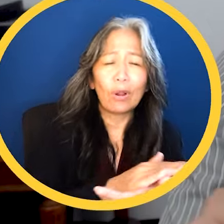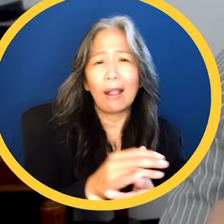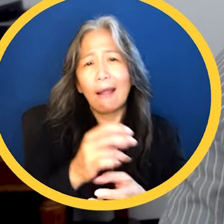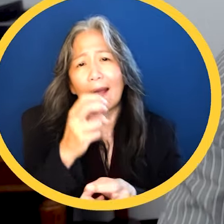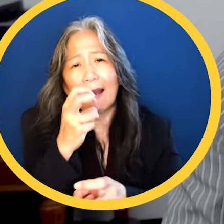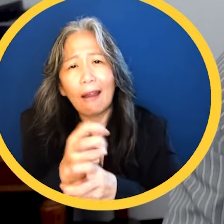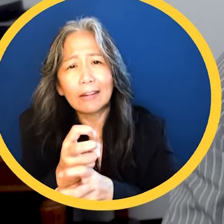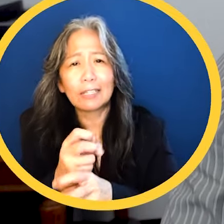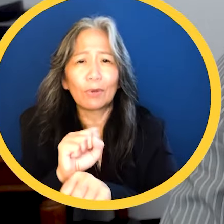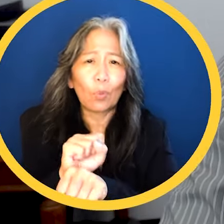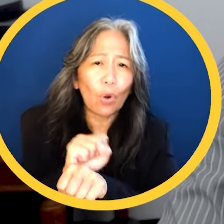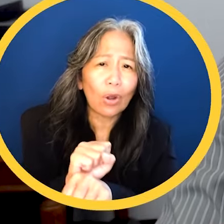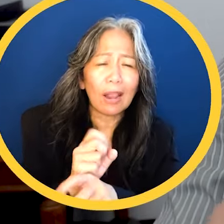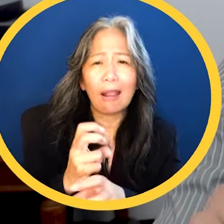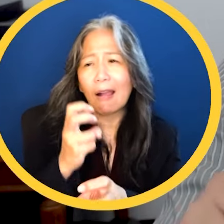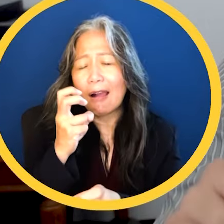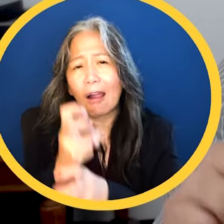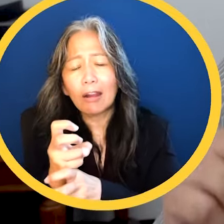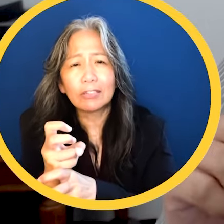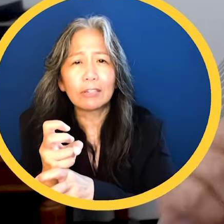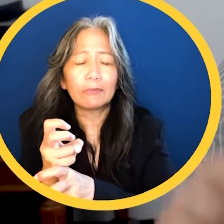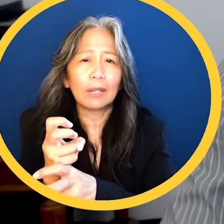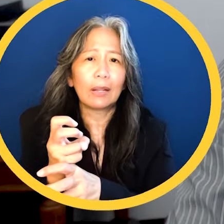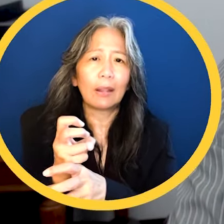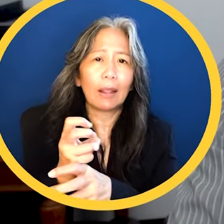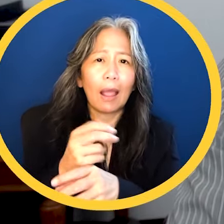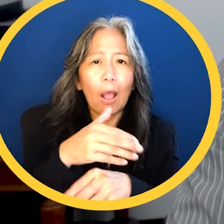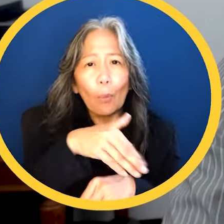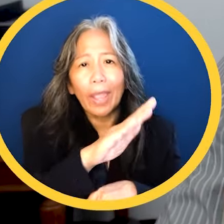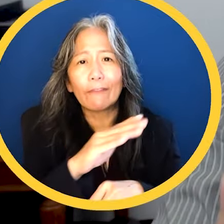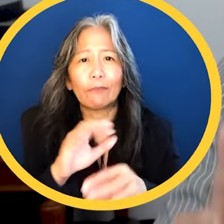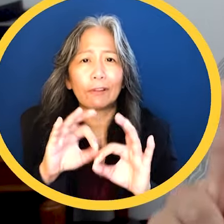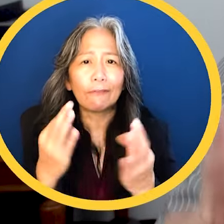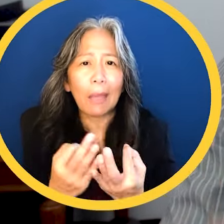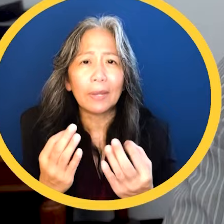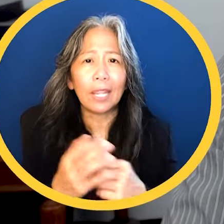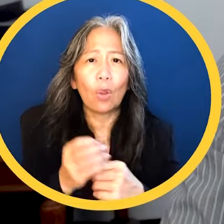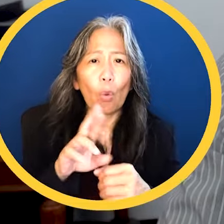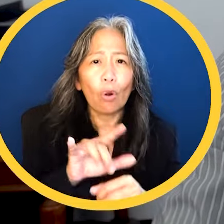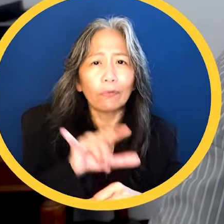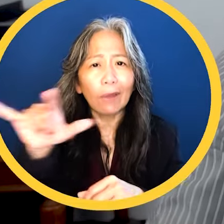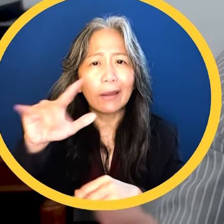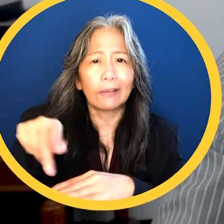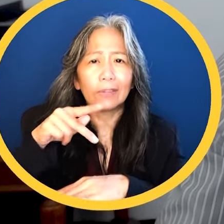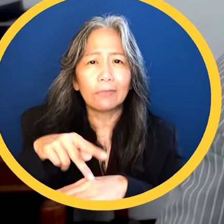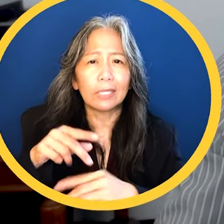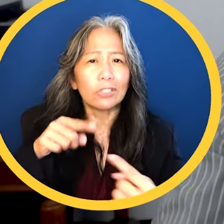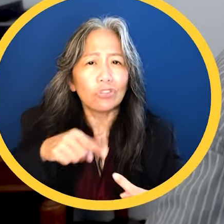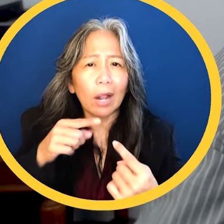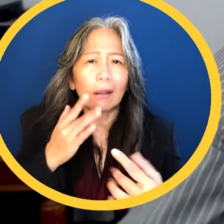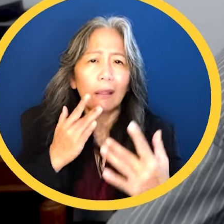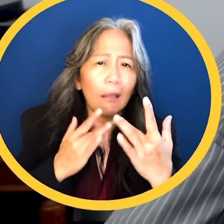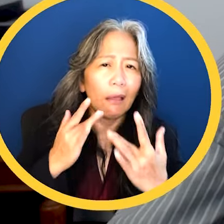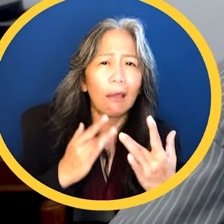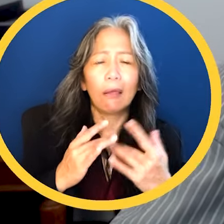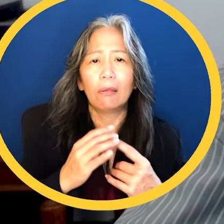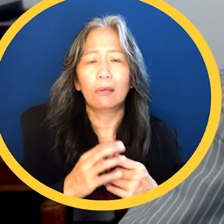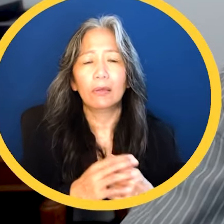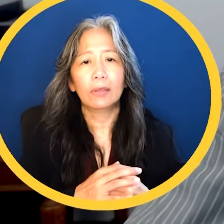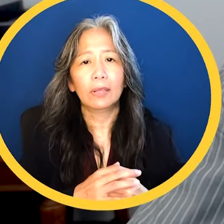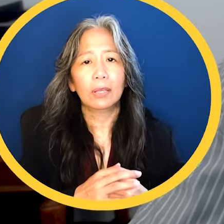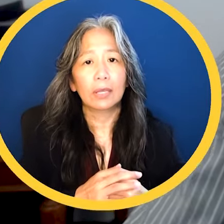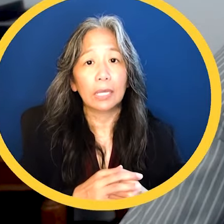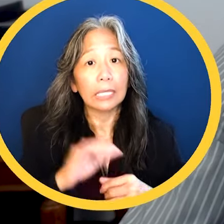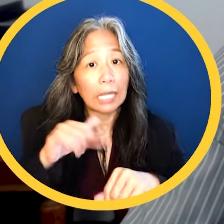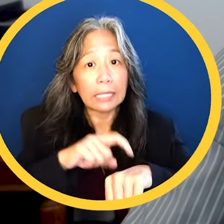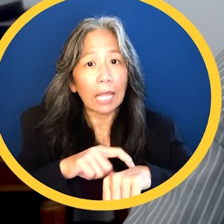hardships at work, hardships being away from the family, and even going to the Philippines and some struggles there. At